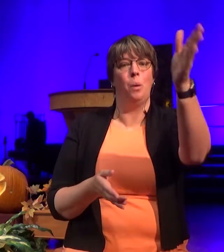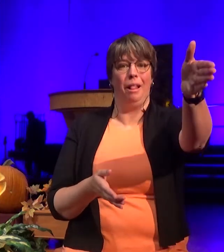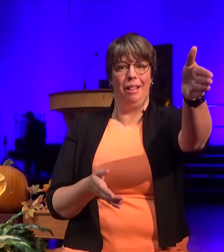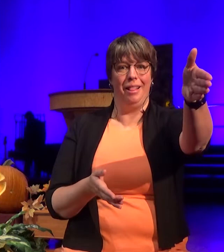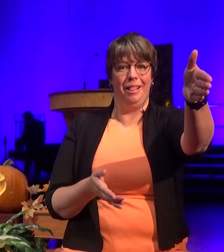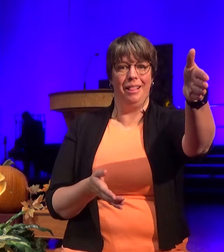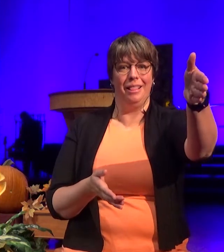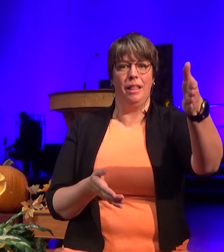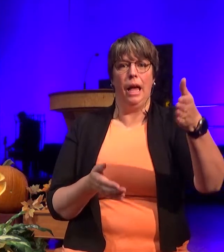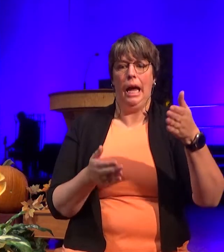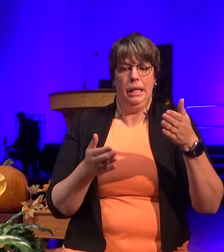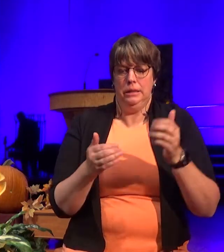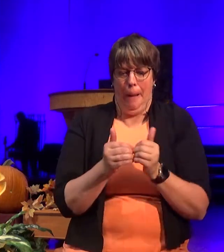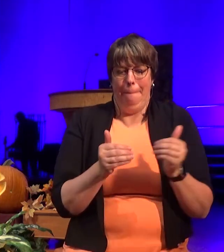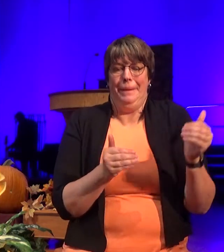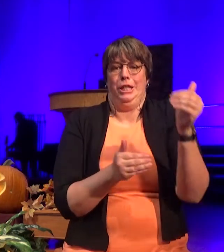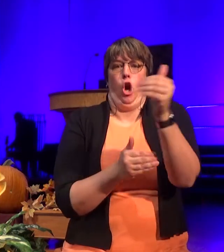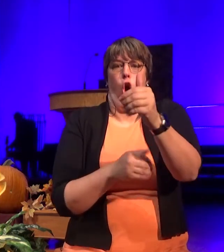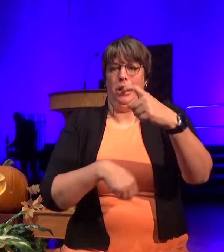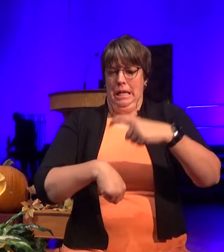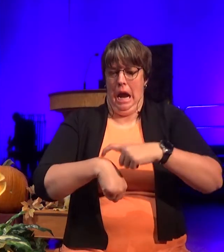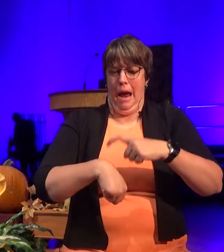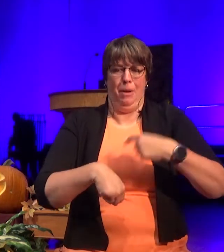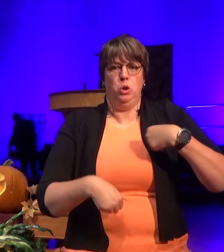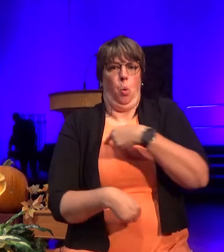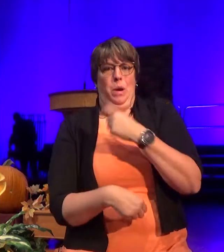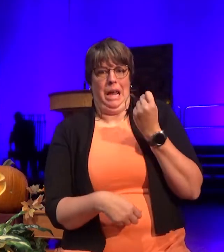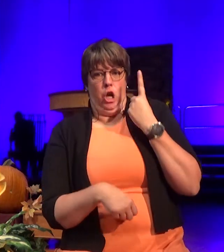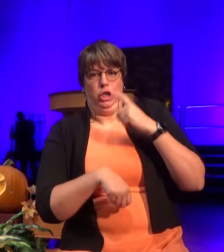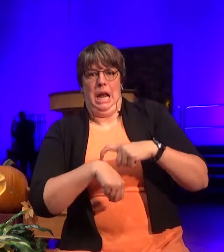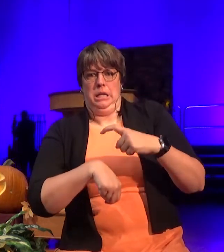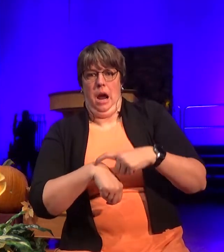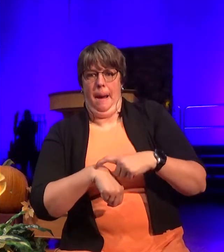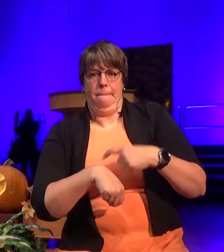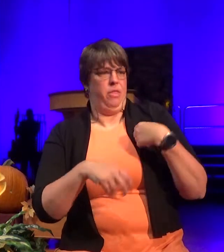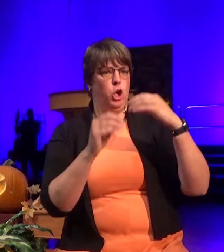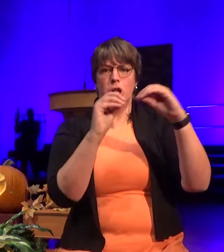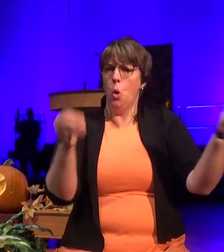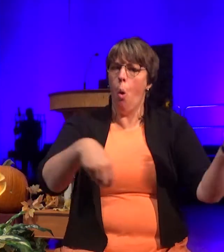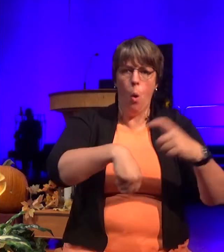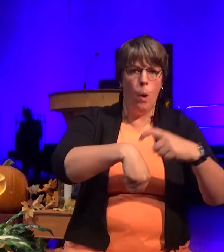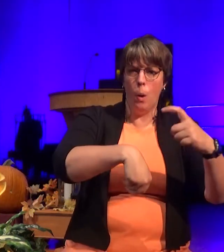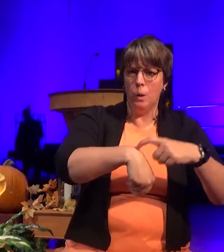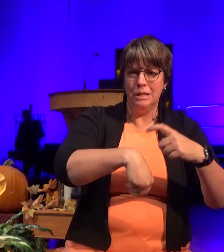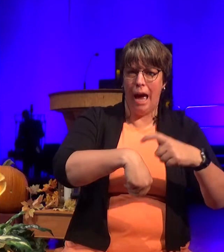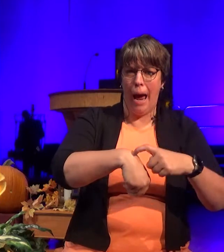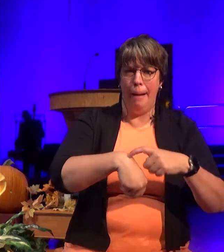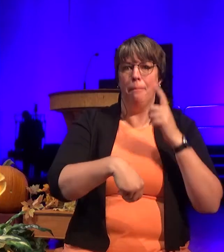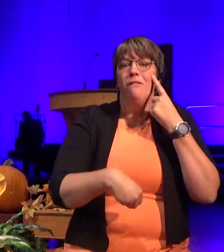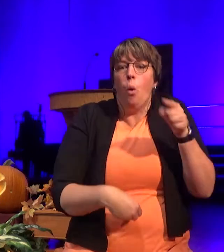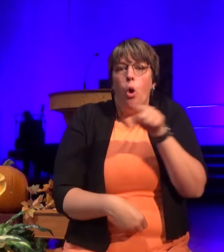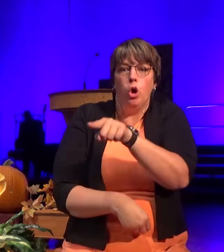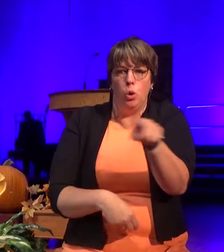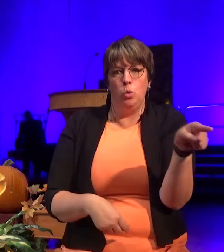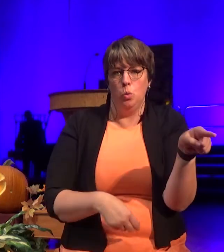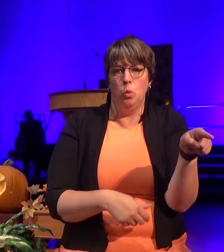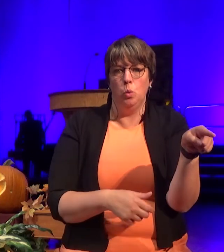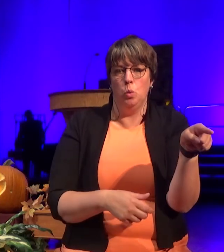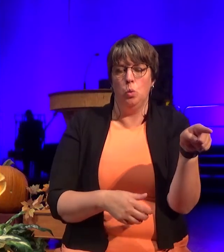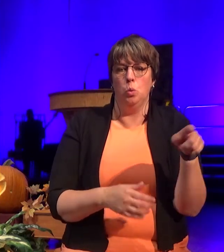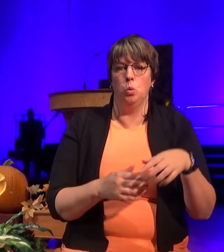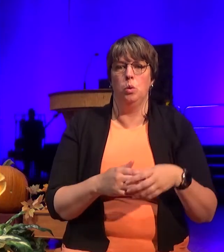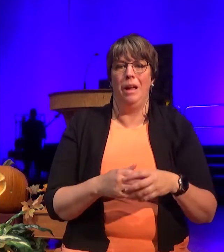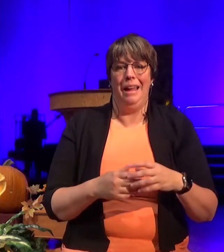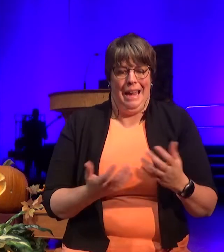beyond time as we understand time, and it is timeless, and it is present for you. It is the very essence of